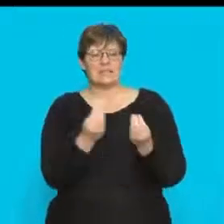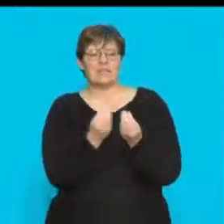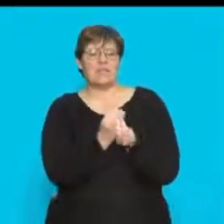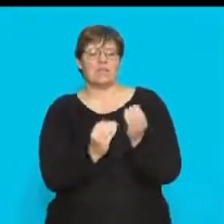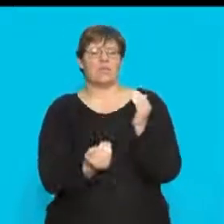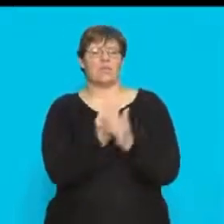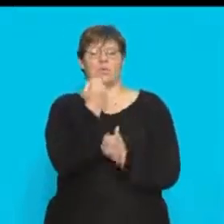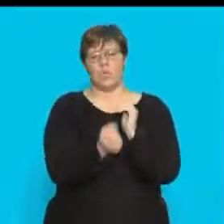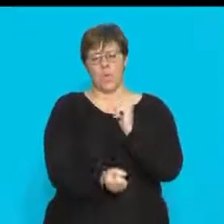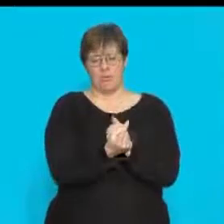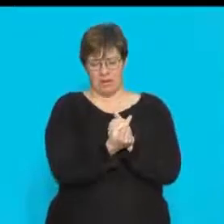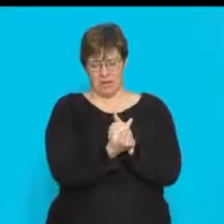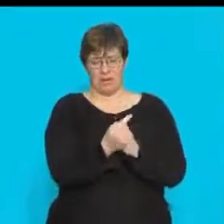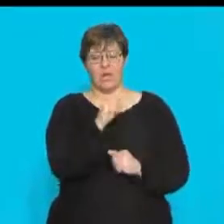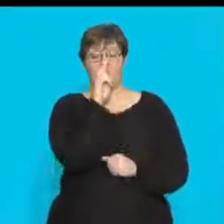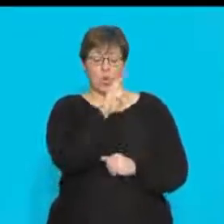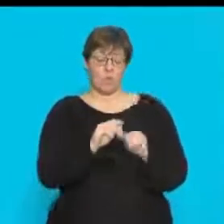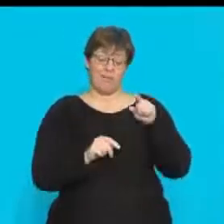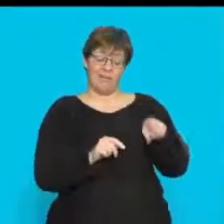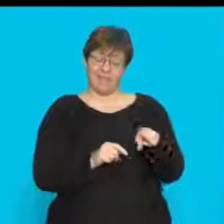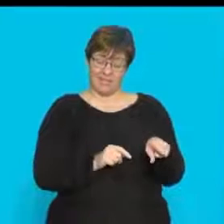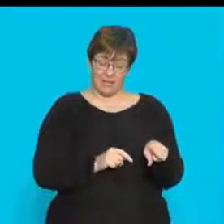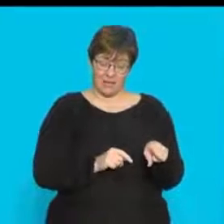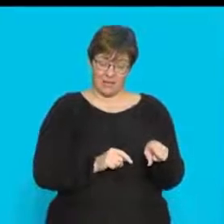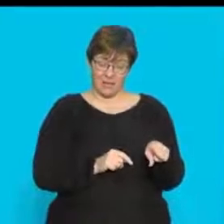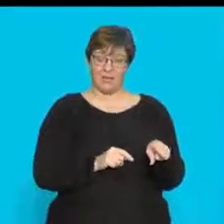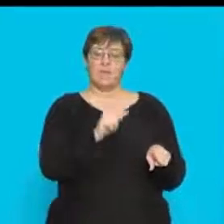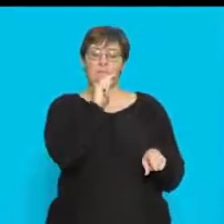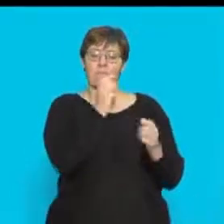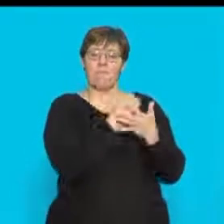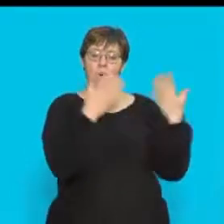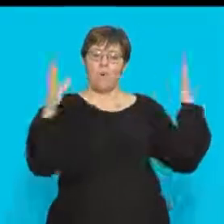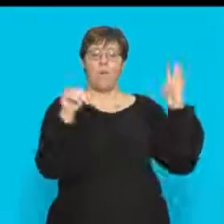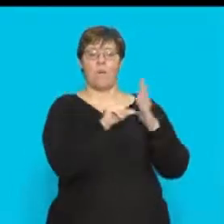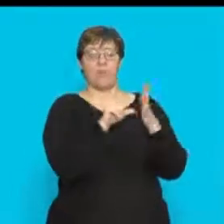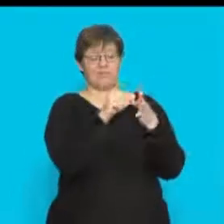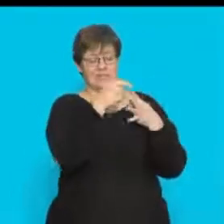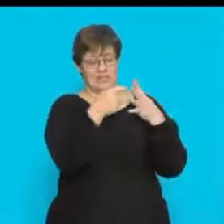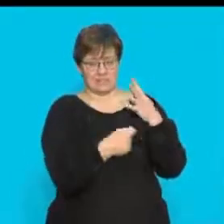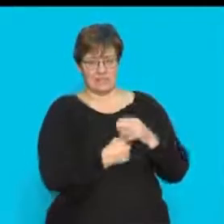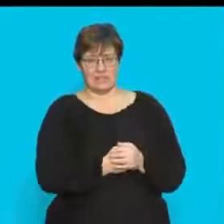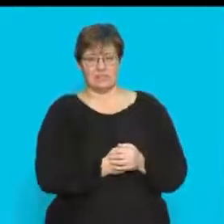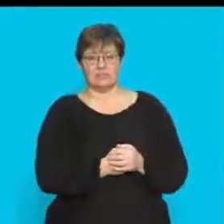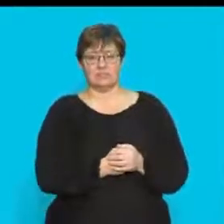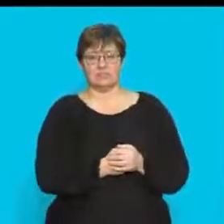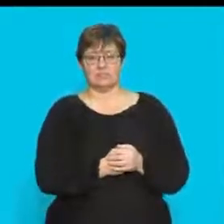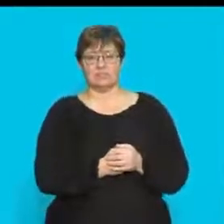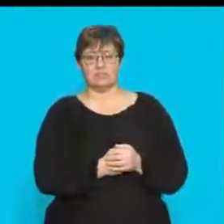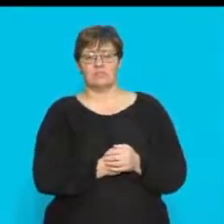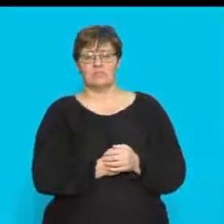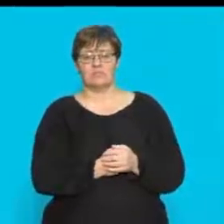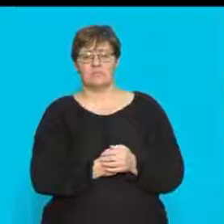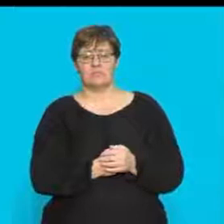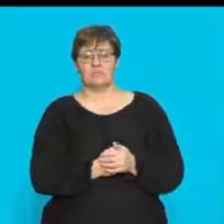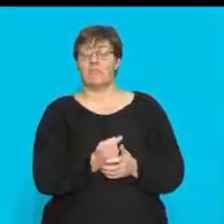make something new. So when we're looking at asexual reproduction, these are the most important things. Number